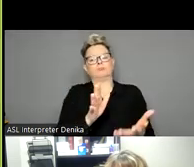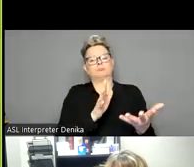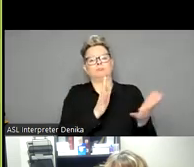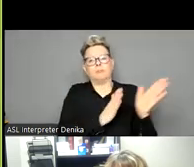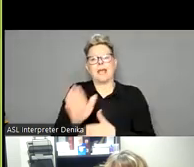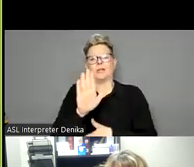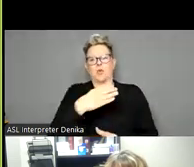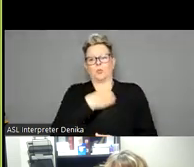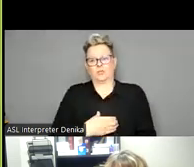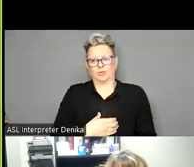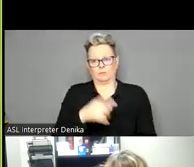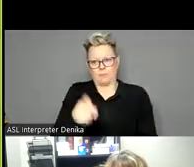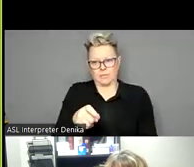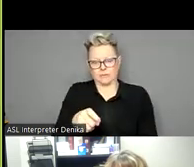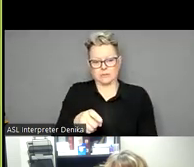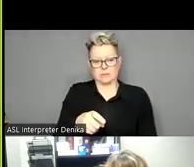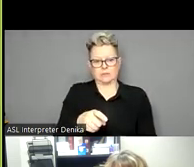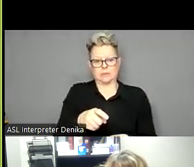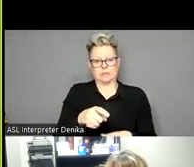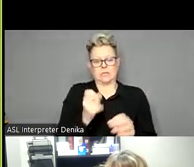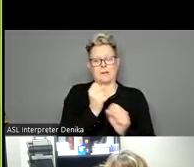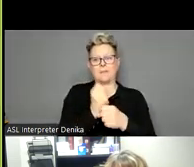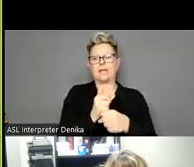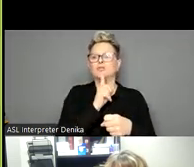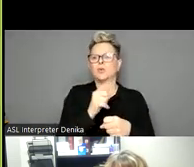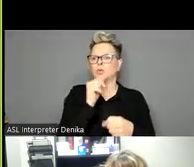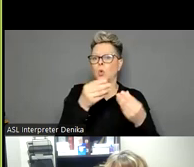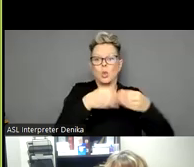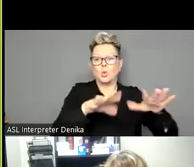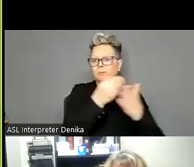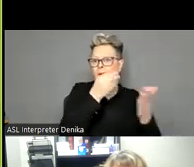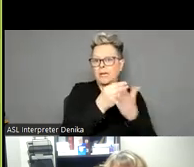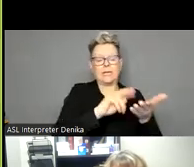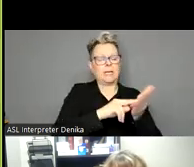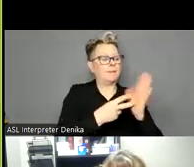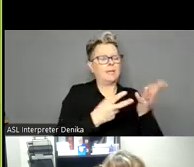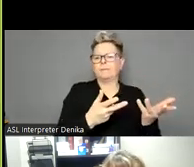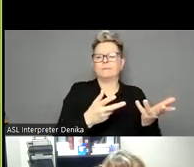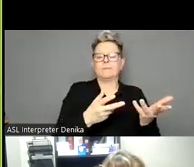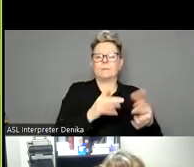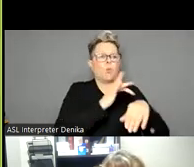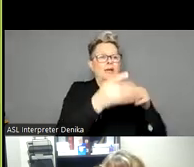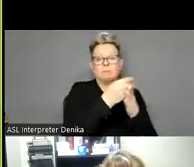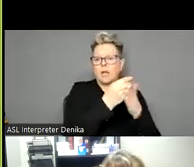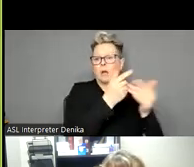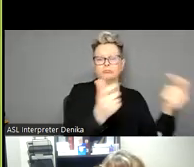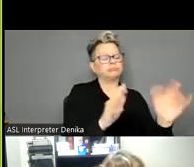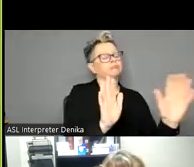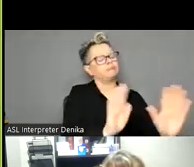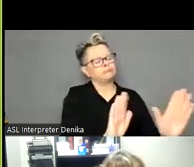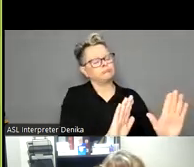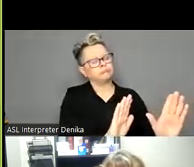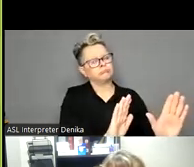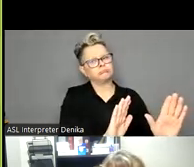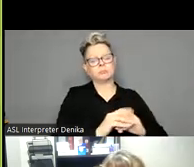So that, for example, that includes making sure that you don't lose money unnecessarily. They need to do things in